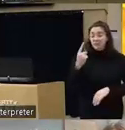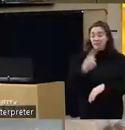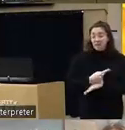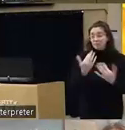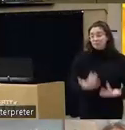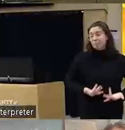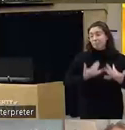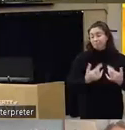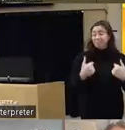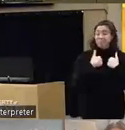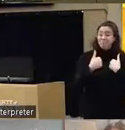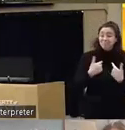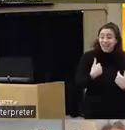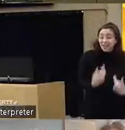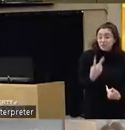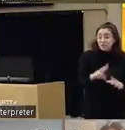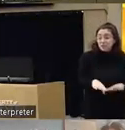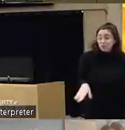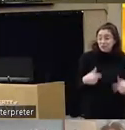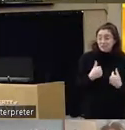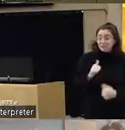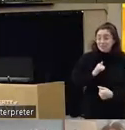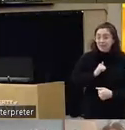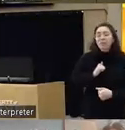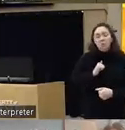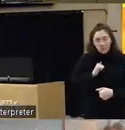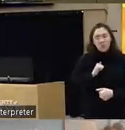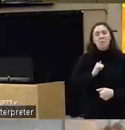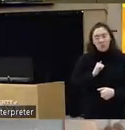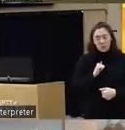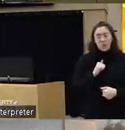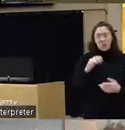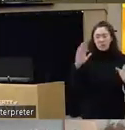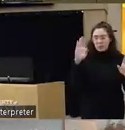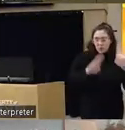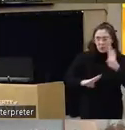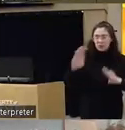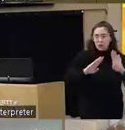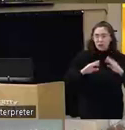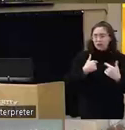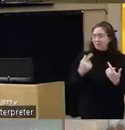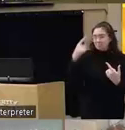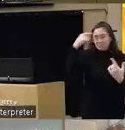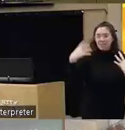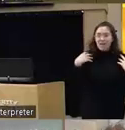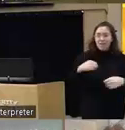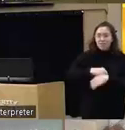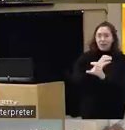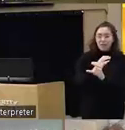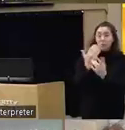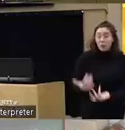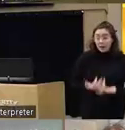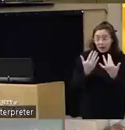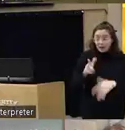mother of two young children, I can definitely say that when you are worried about a child in a mental health crisis, waiting that long